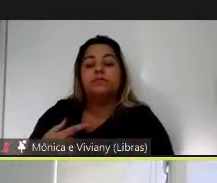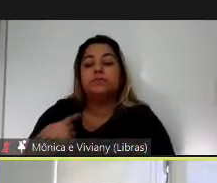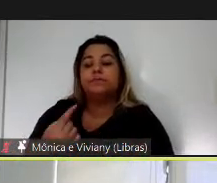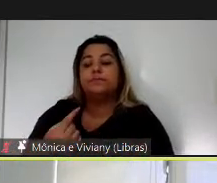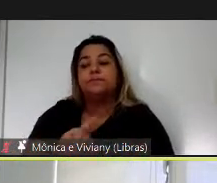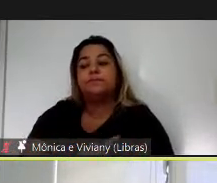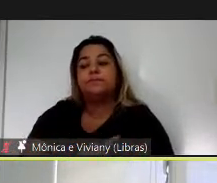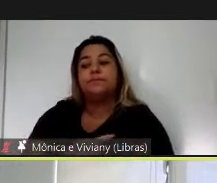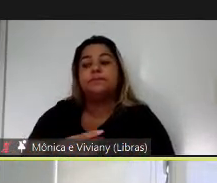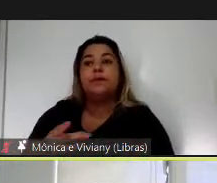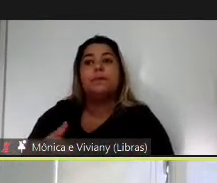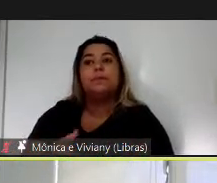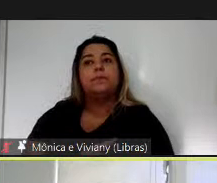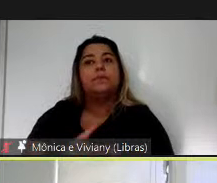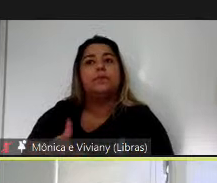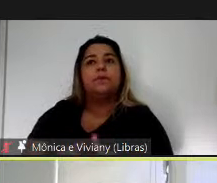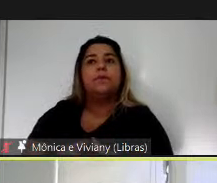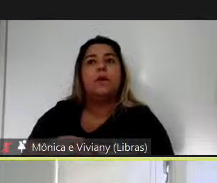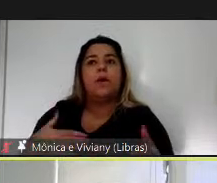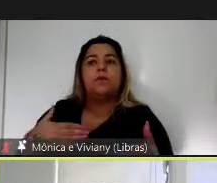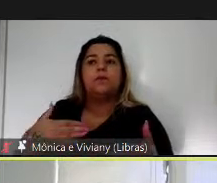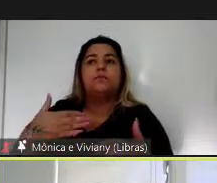we have a